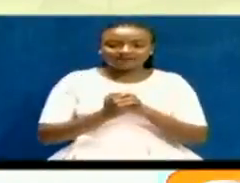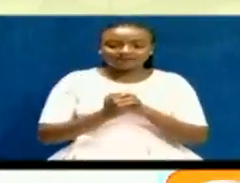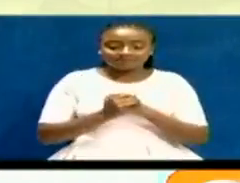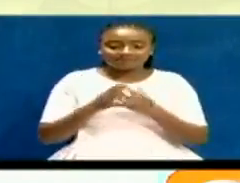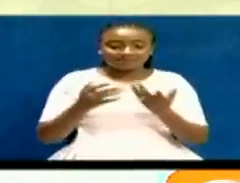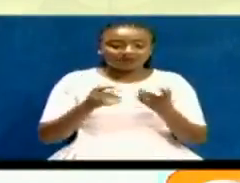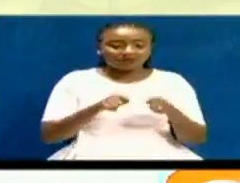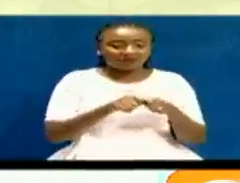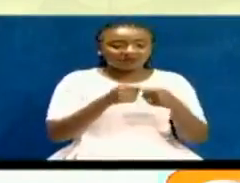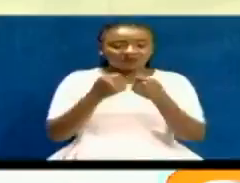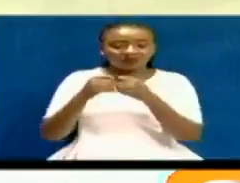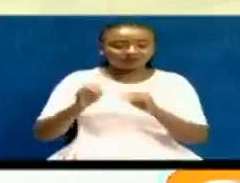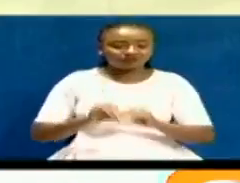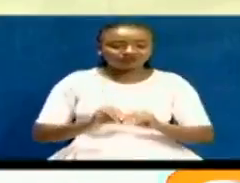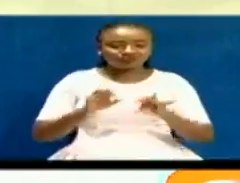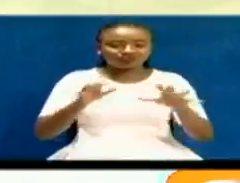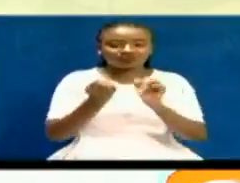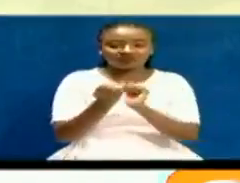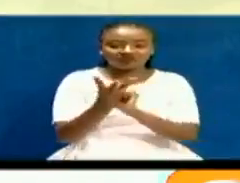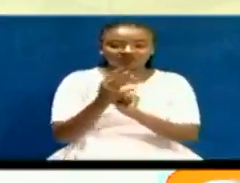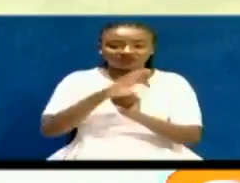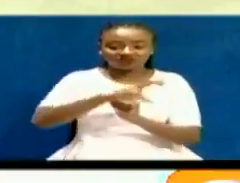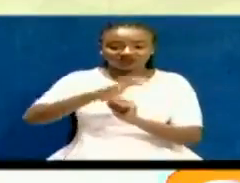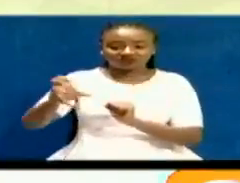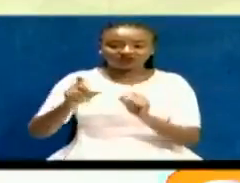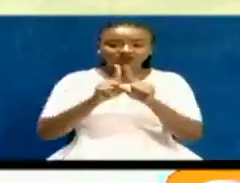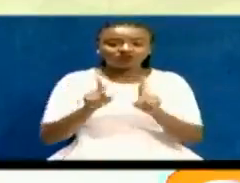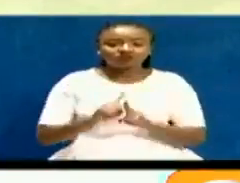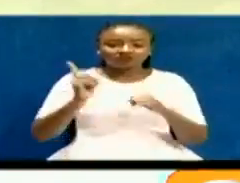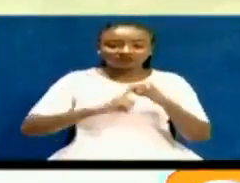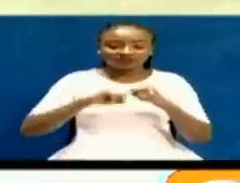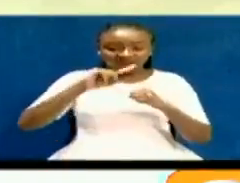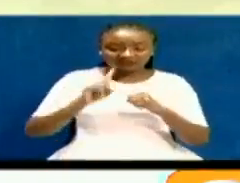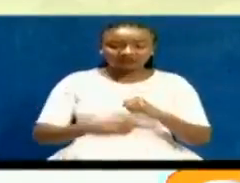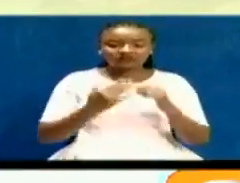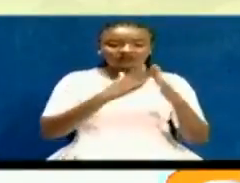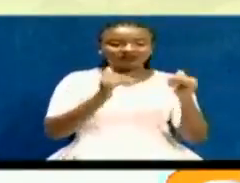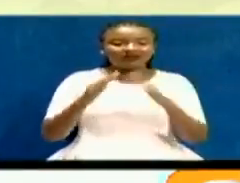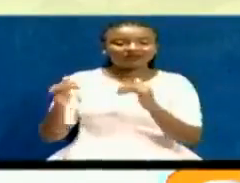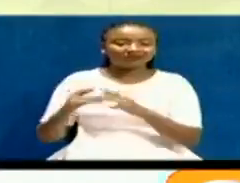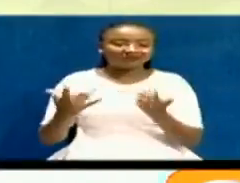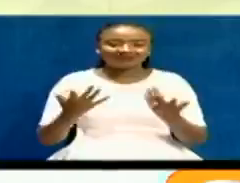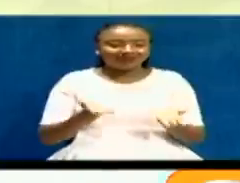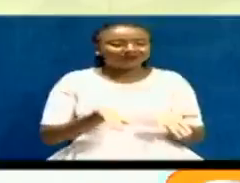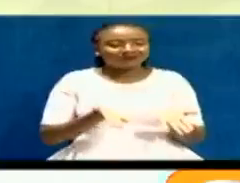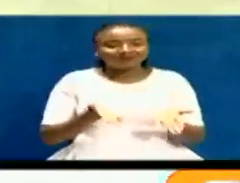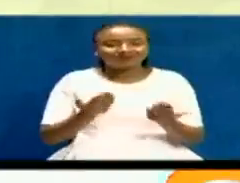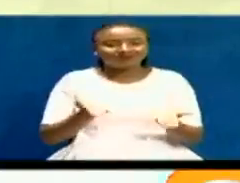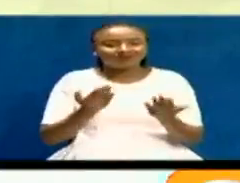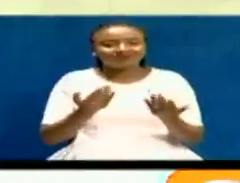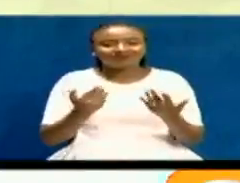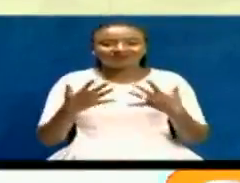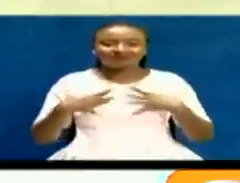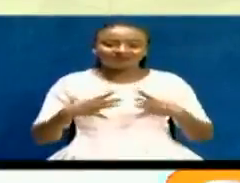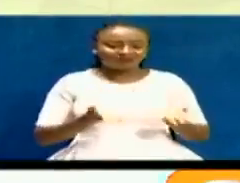than 14 counties, with more than 6,000 households displaced, now dependent on humanitarian aid. The